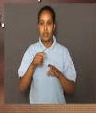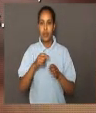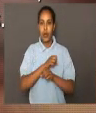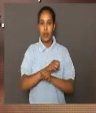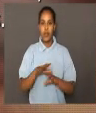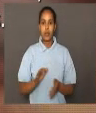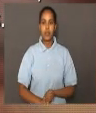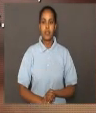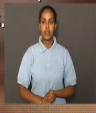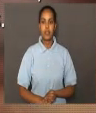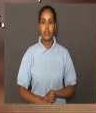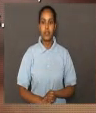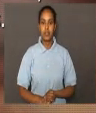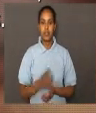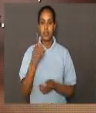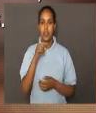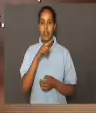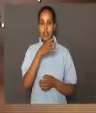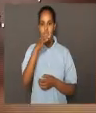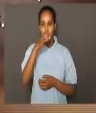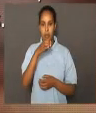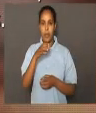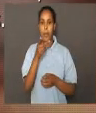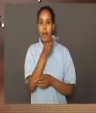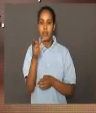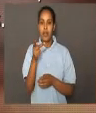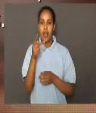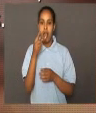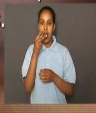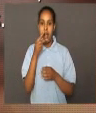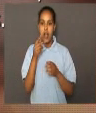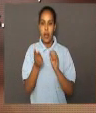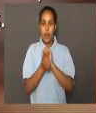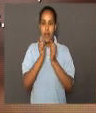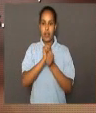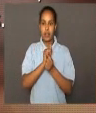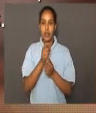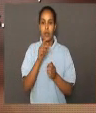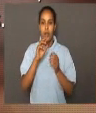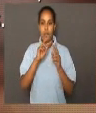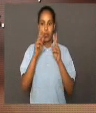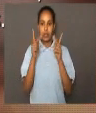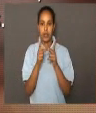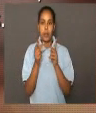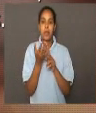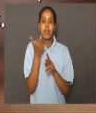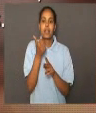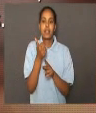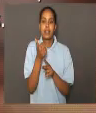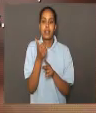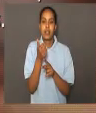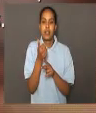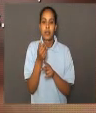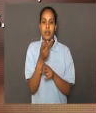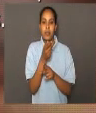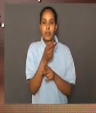solvent. The solute particles occupy positions that were previously held by